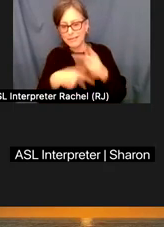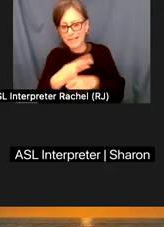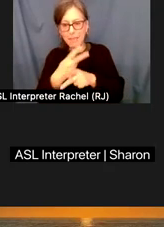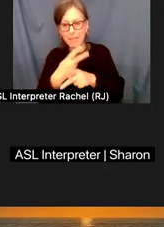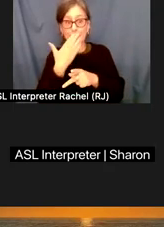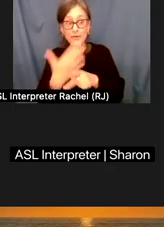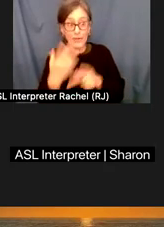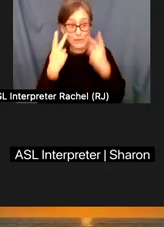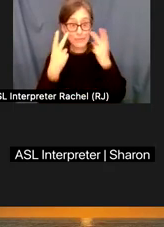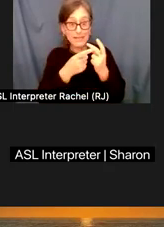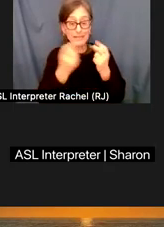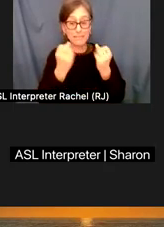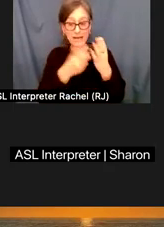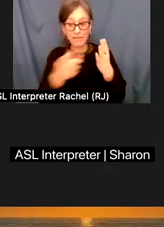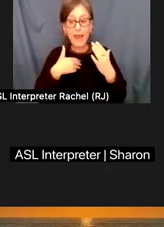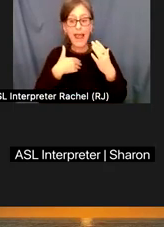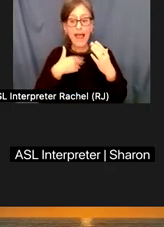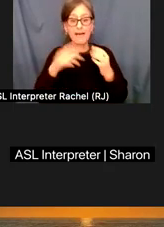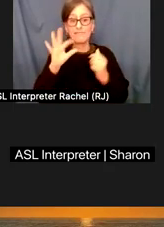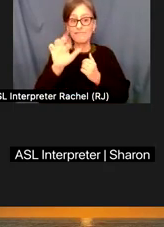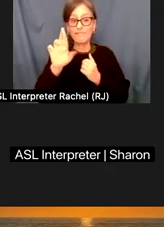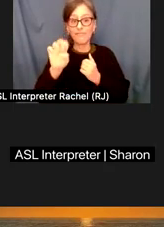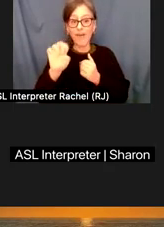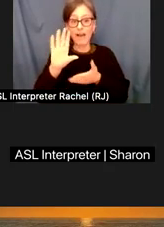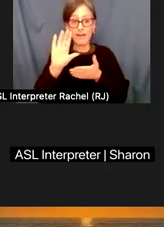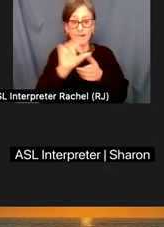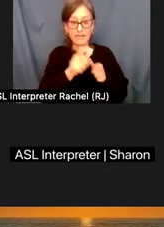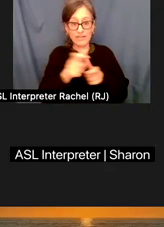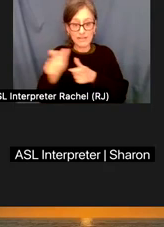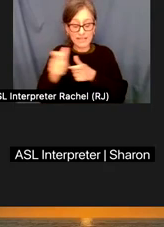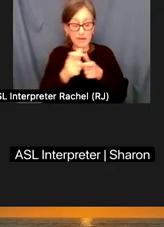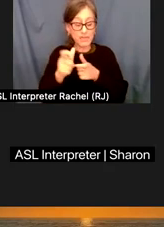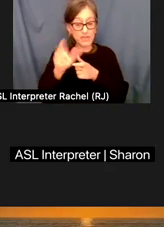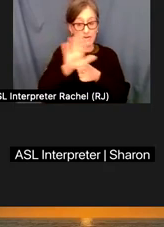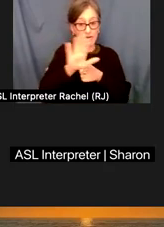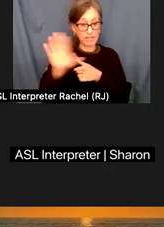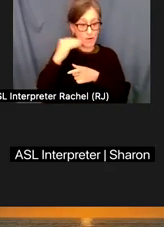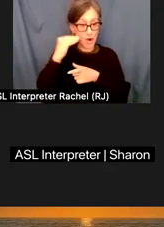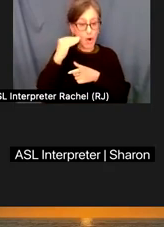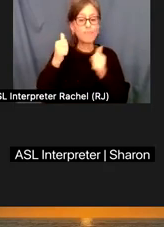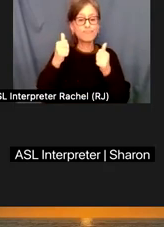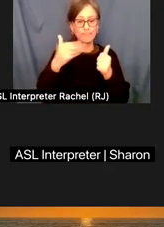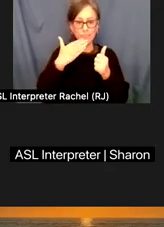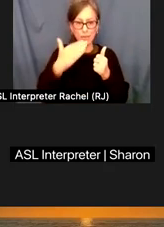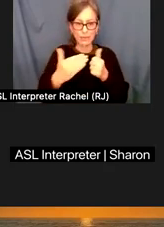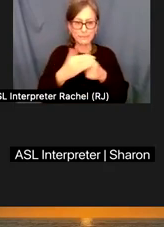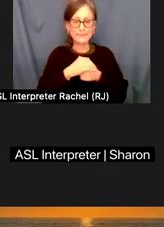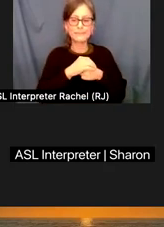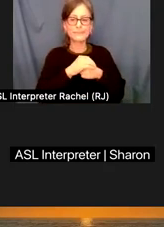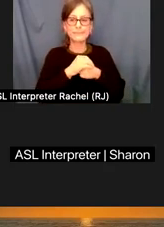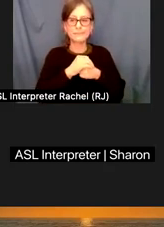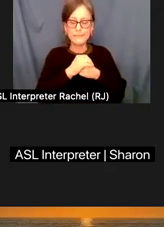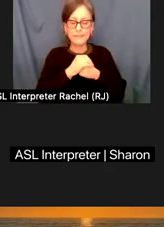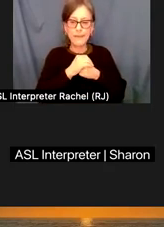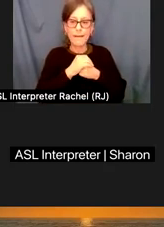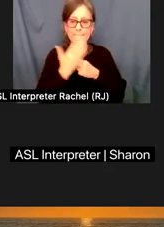people having fire extinguishers. If you don't, that's something you want to add into your plan and to do very soon. Okay, thank you, Dina. We'll